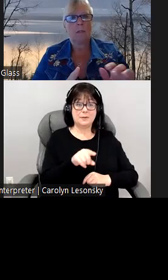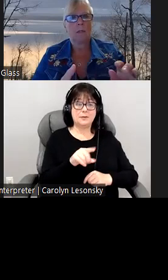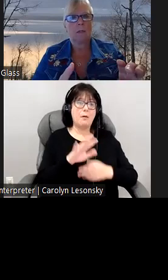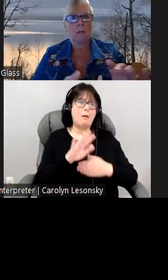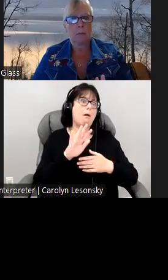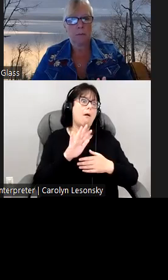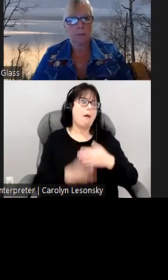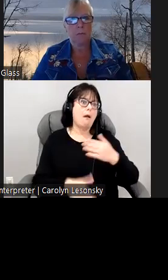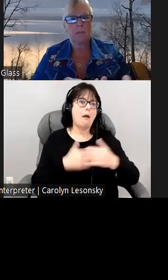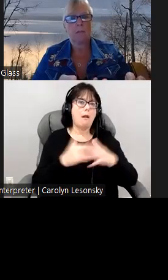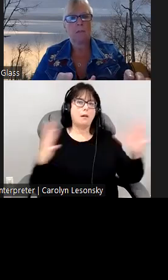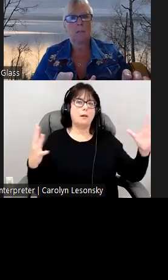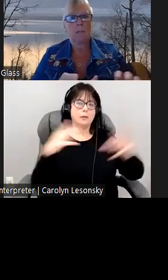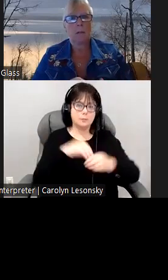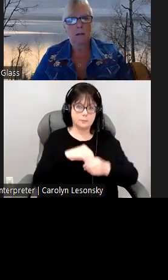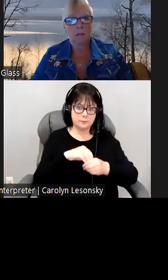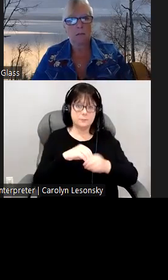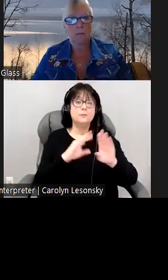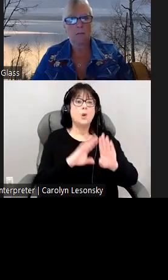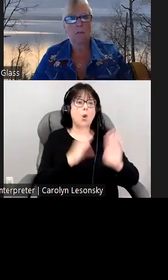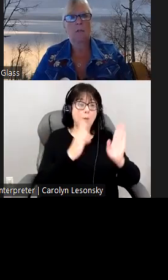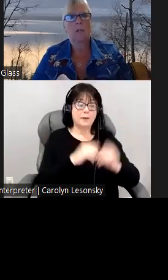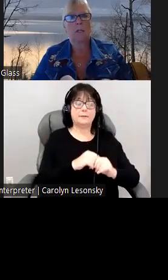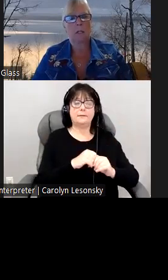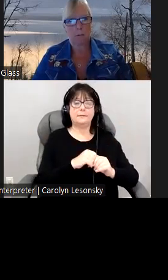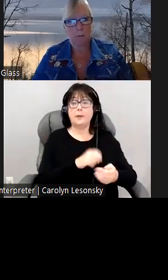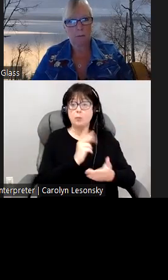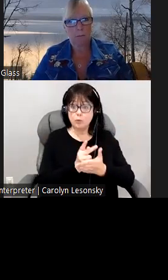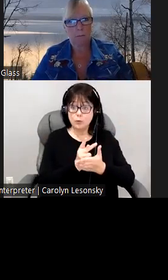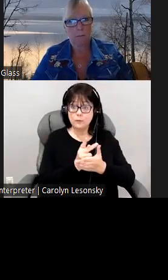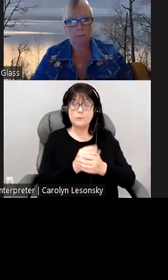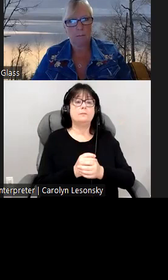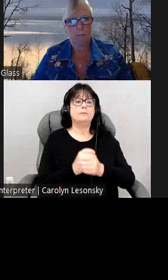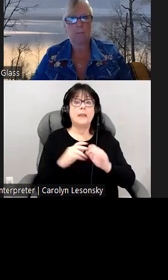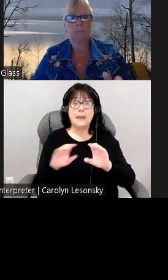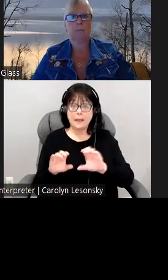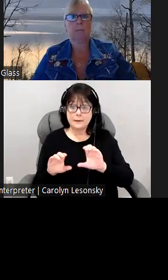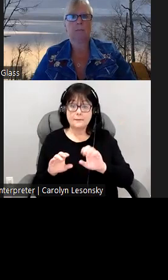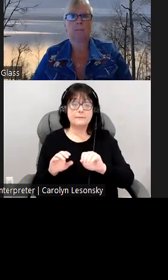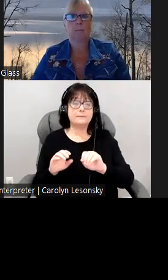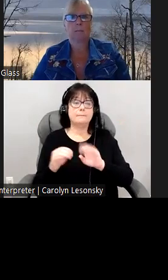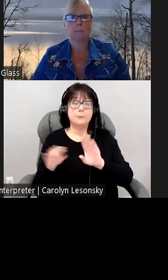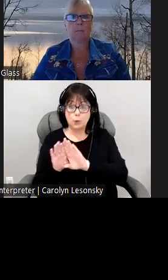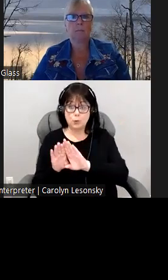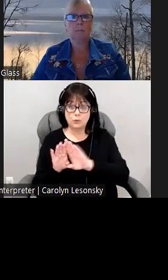open, approved, active, and closed.